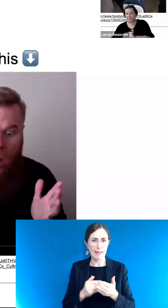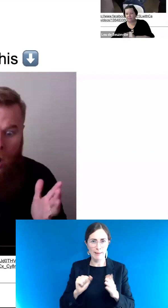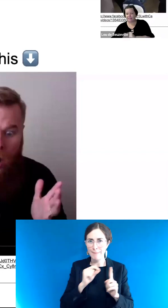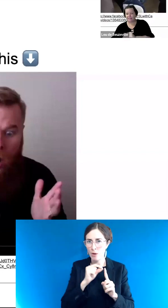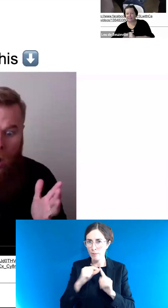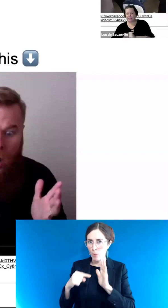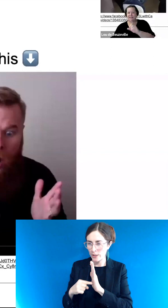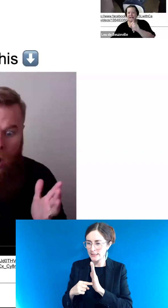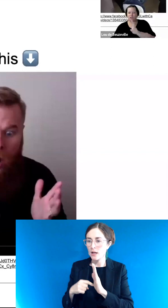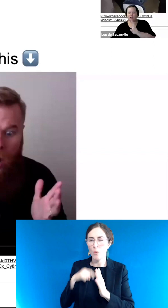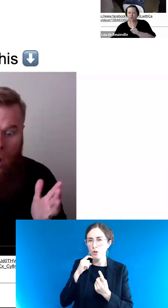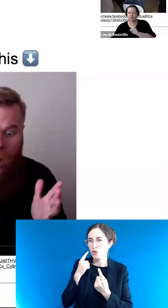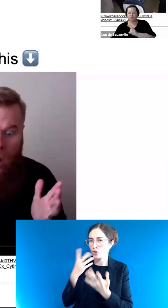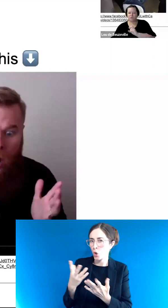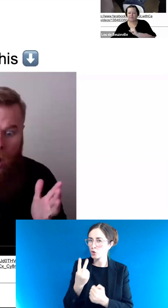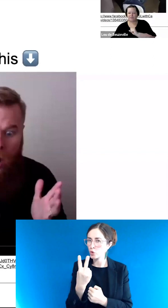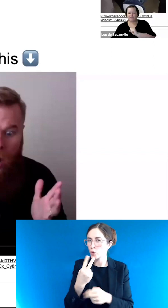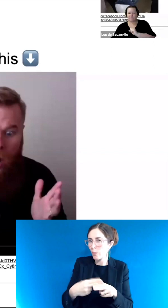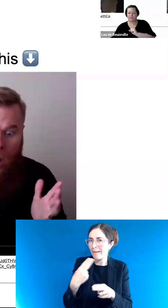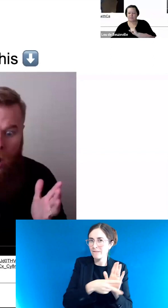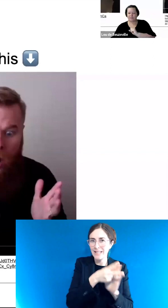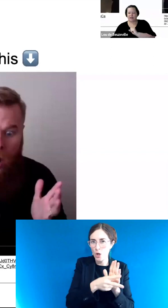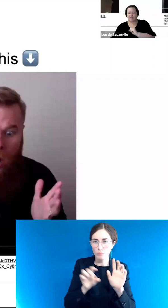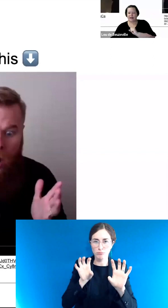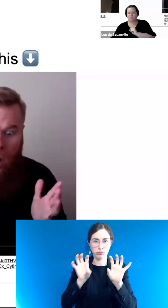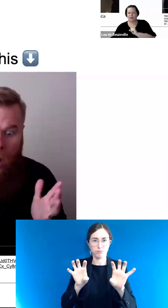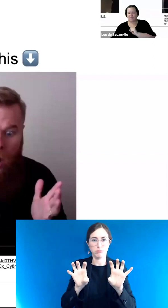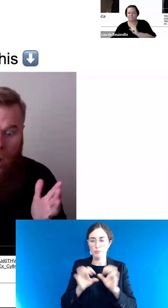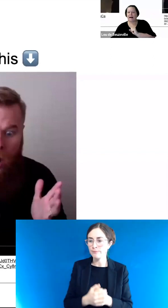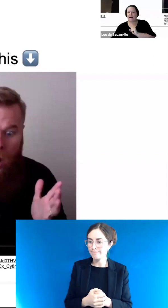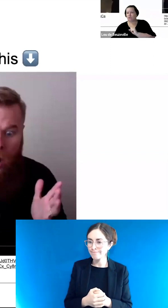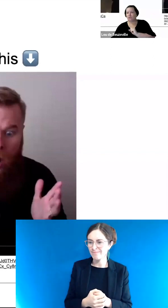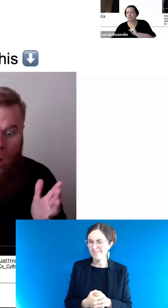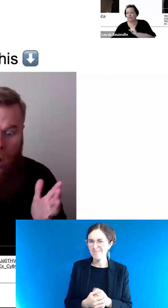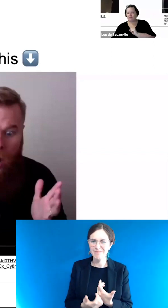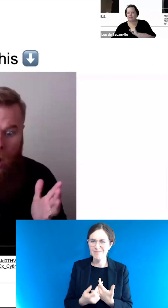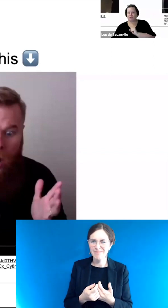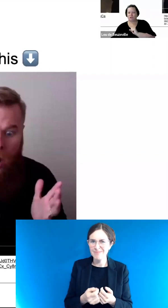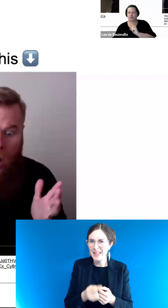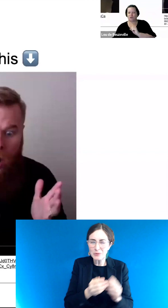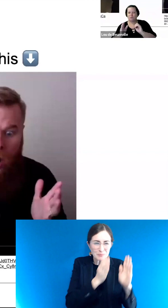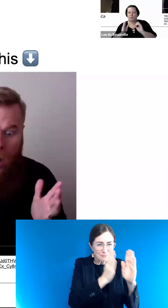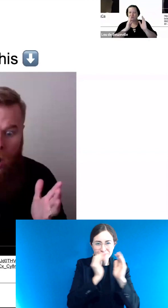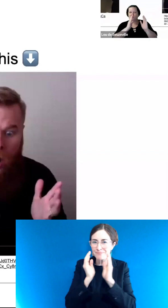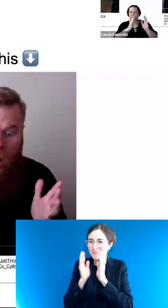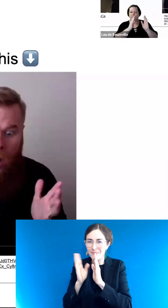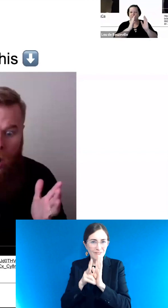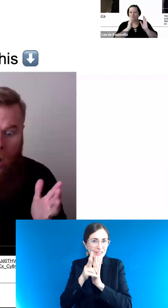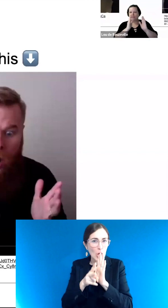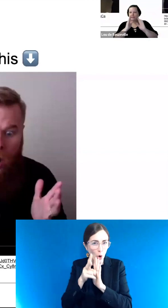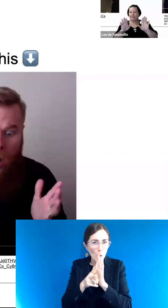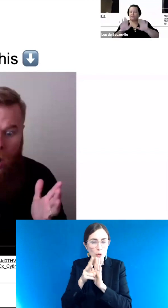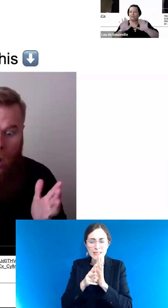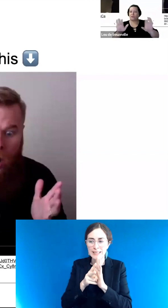PowerPoint for a second and show you 2 little videos, or parts of 2 videos to show you we're